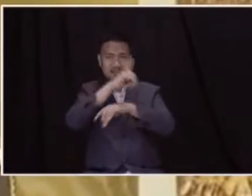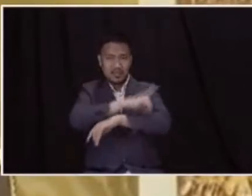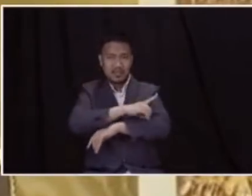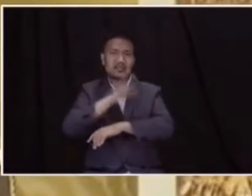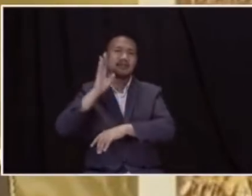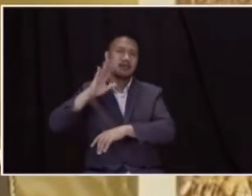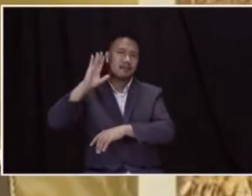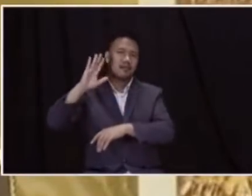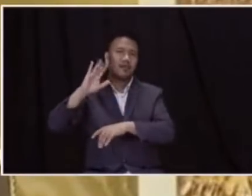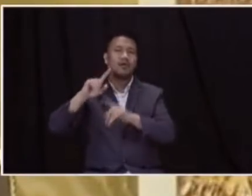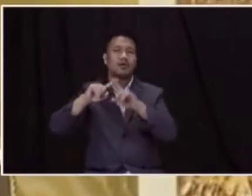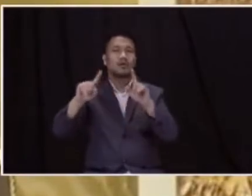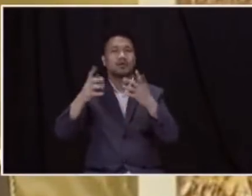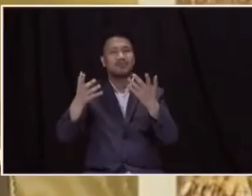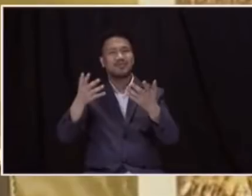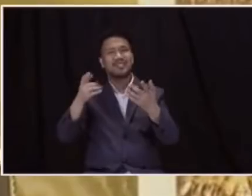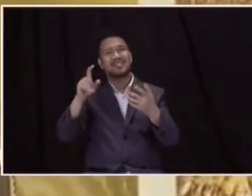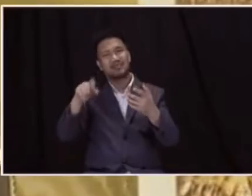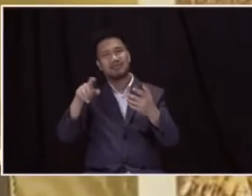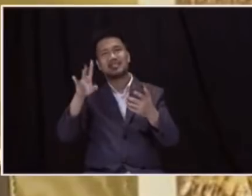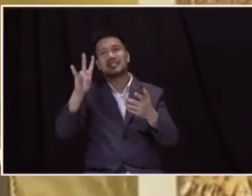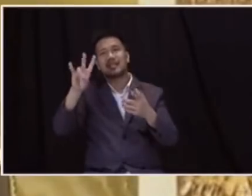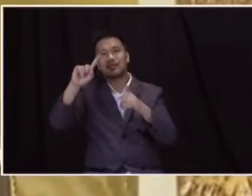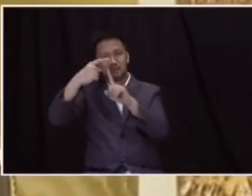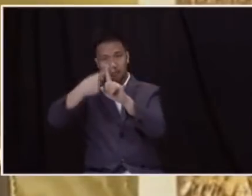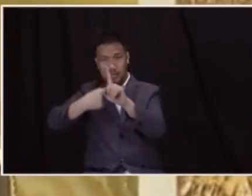it 7 months ago.